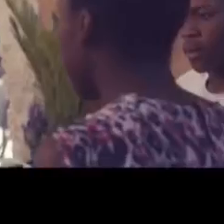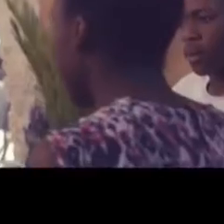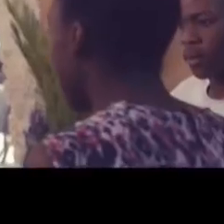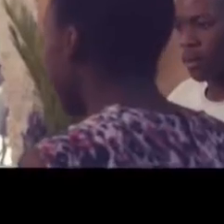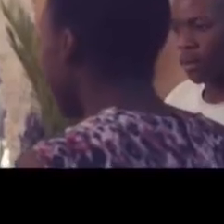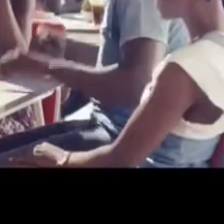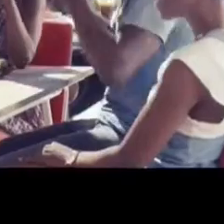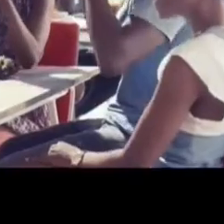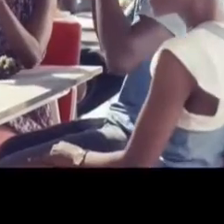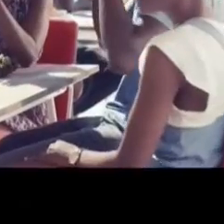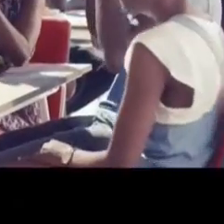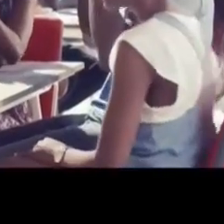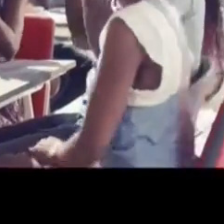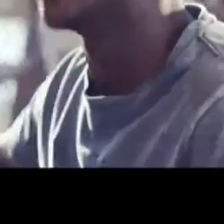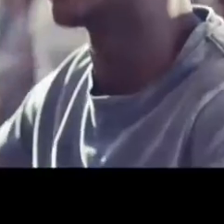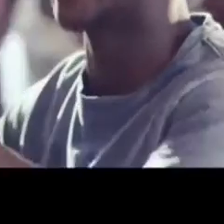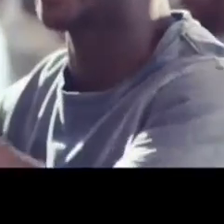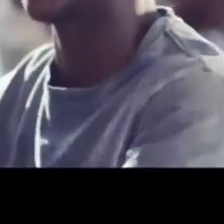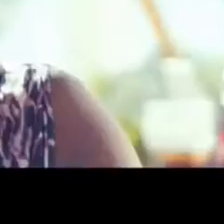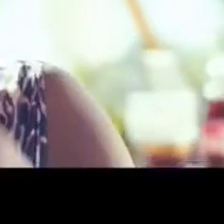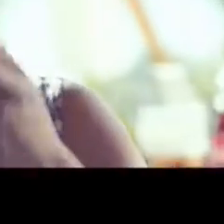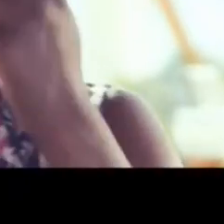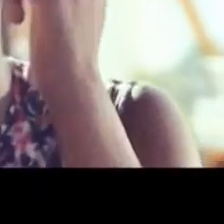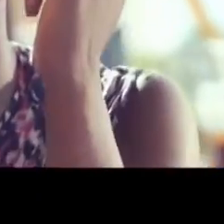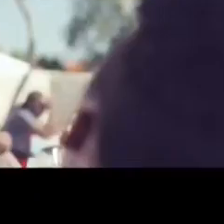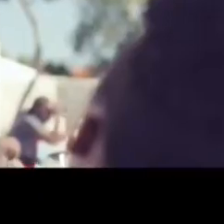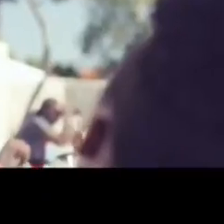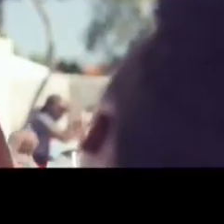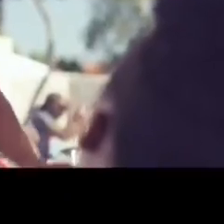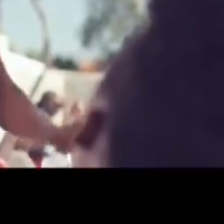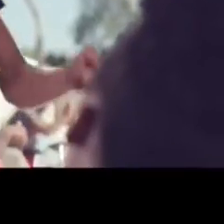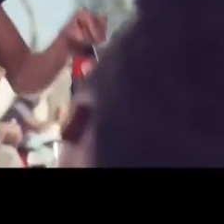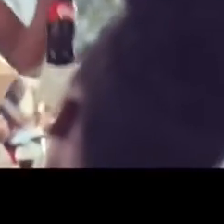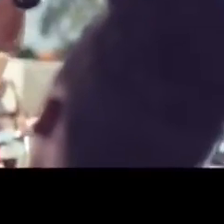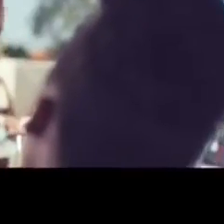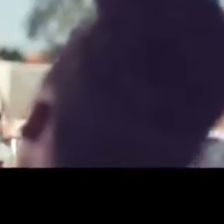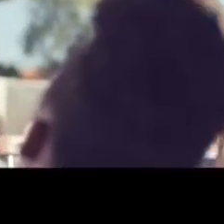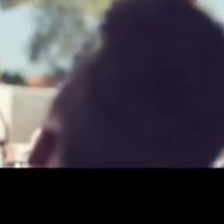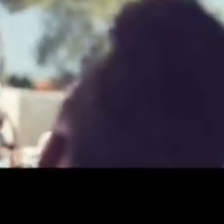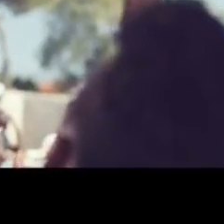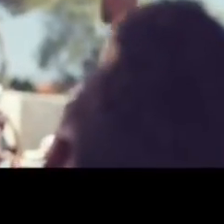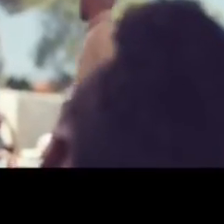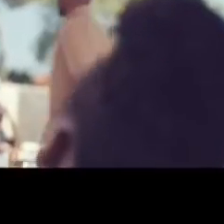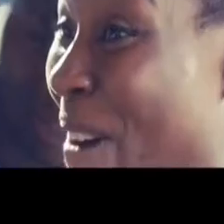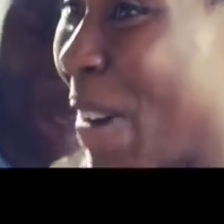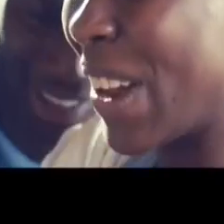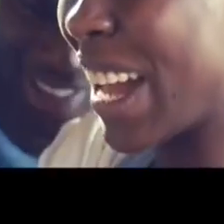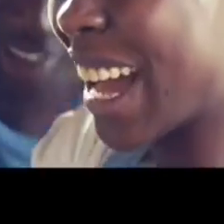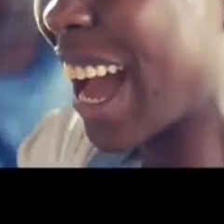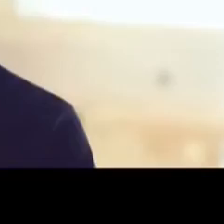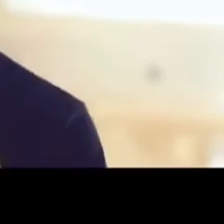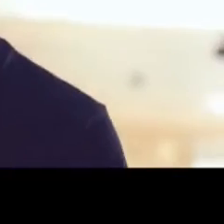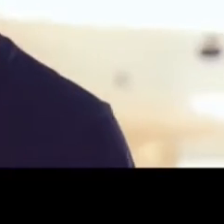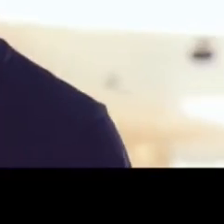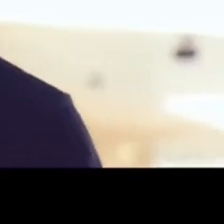that tastes more like Coke. Here is the Coca-Cola Zero Sugar you ordered. You still look like you need a